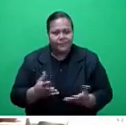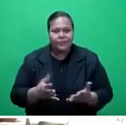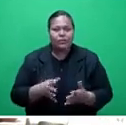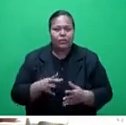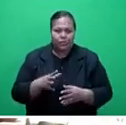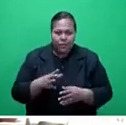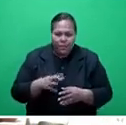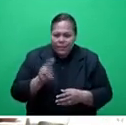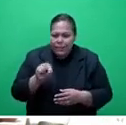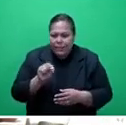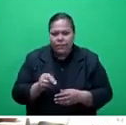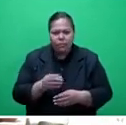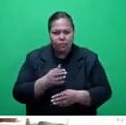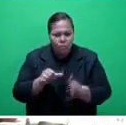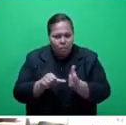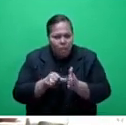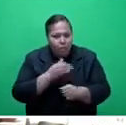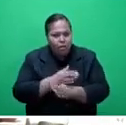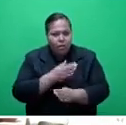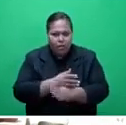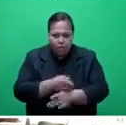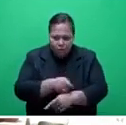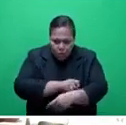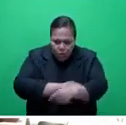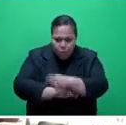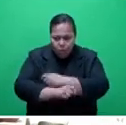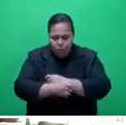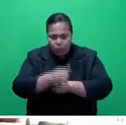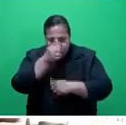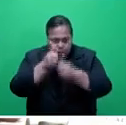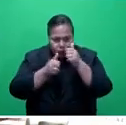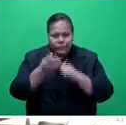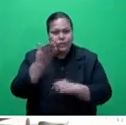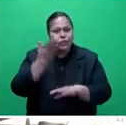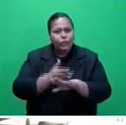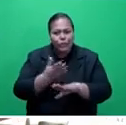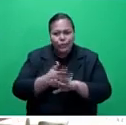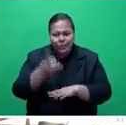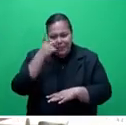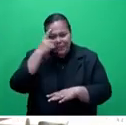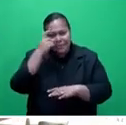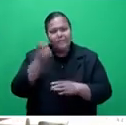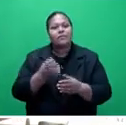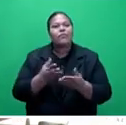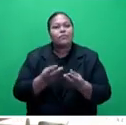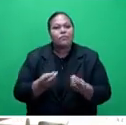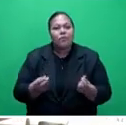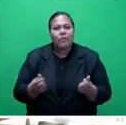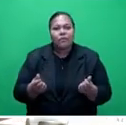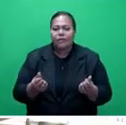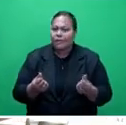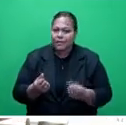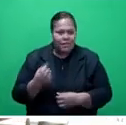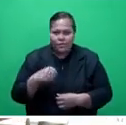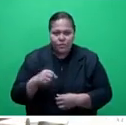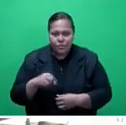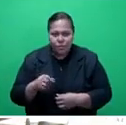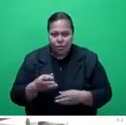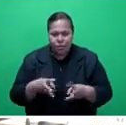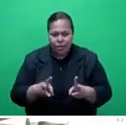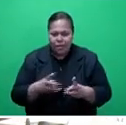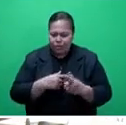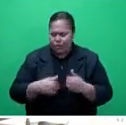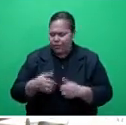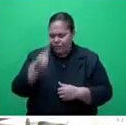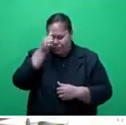will require hard work, and it will require new ideas. And there will be no return to what we may have known